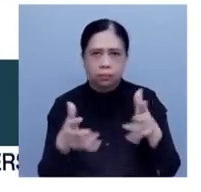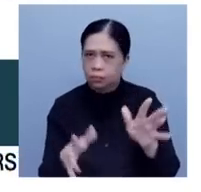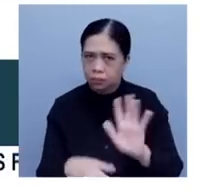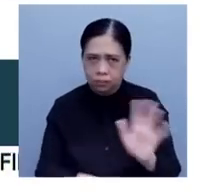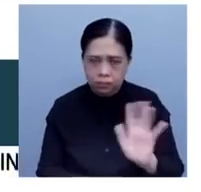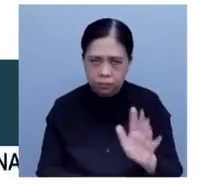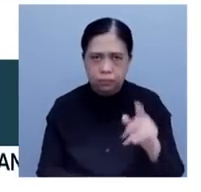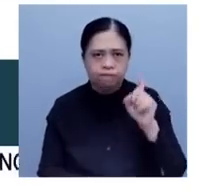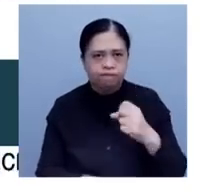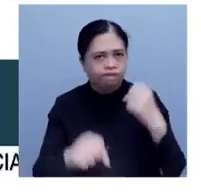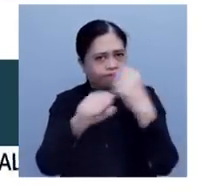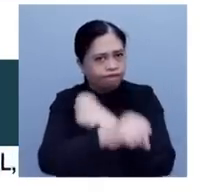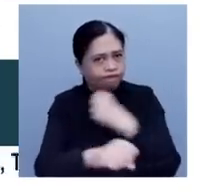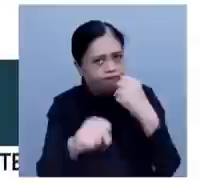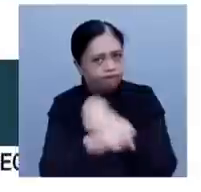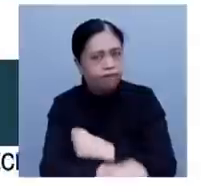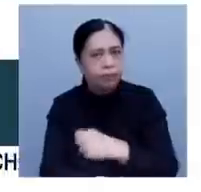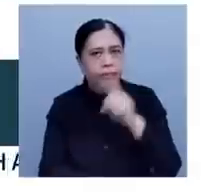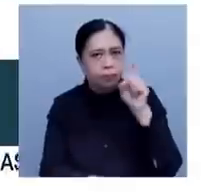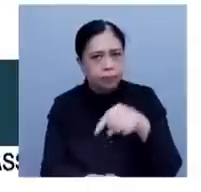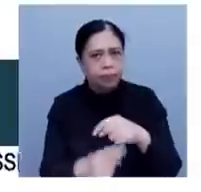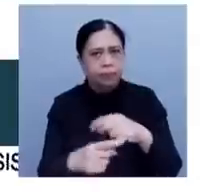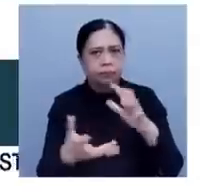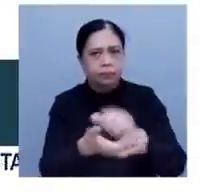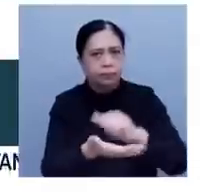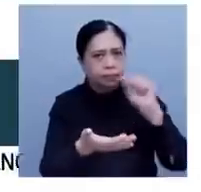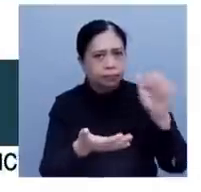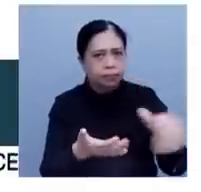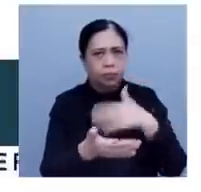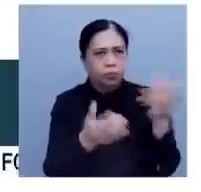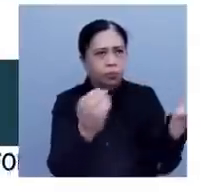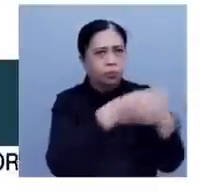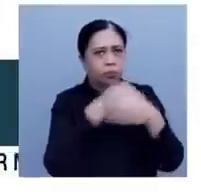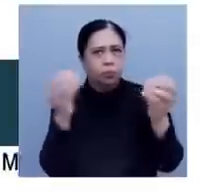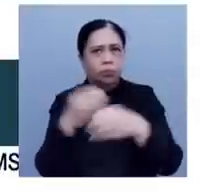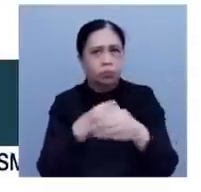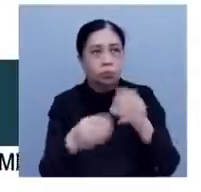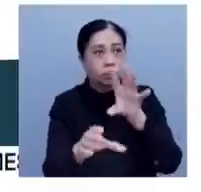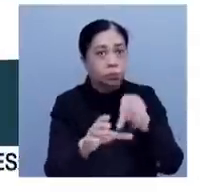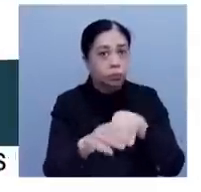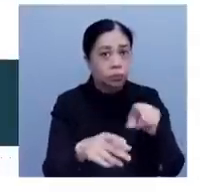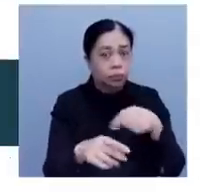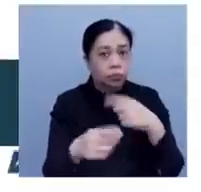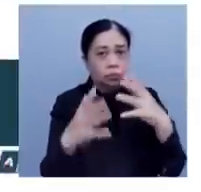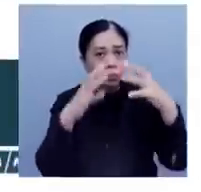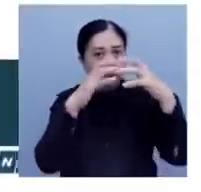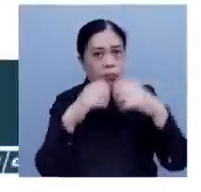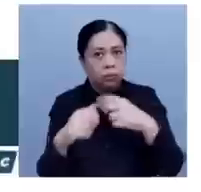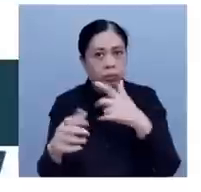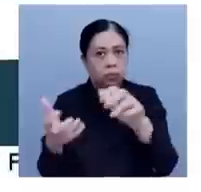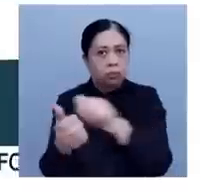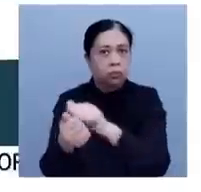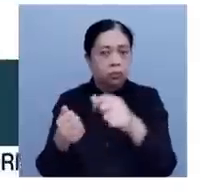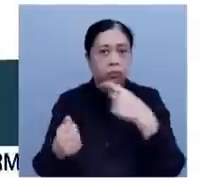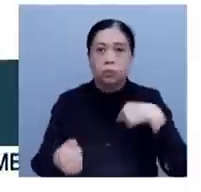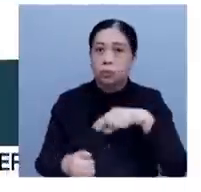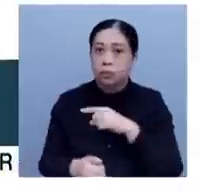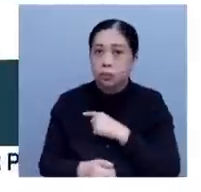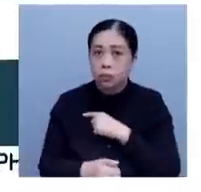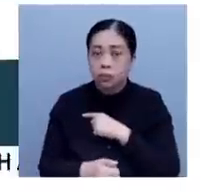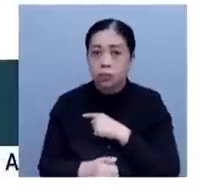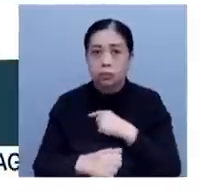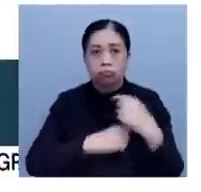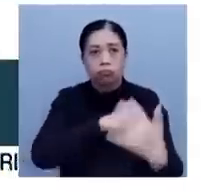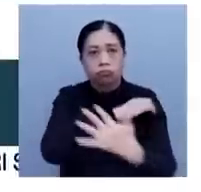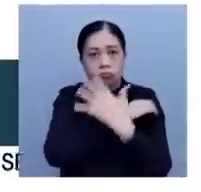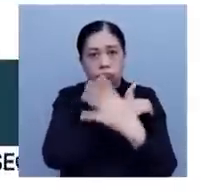We must fight it, and we must abolish all the officers involved in the deterioration of our shorelines